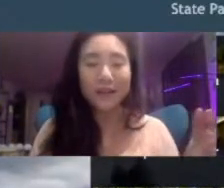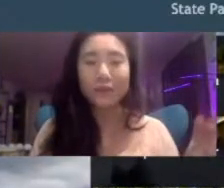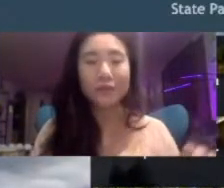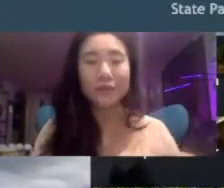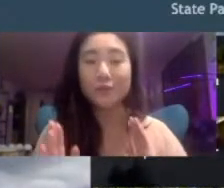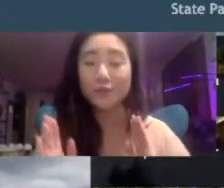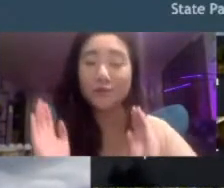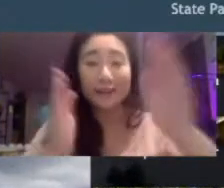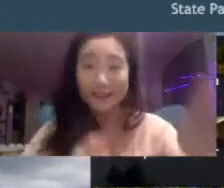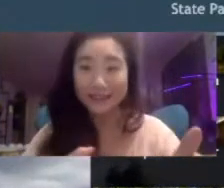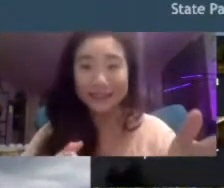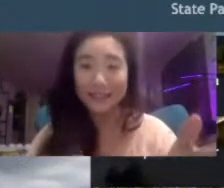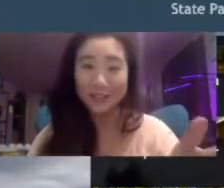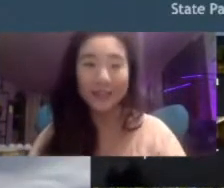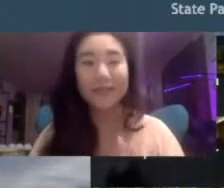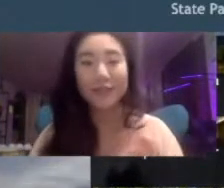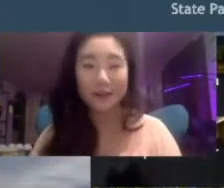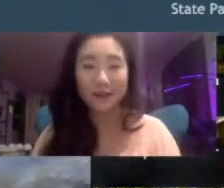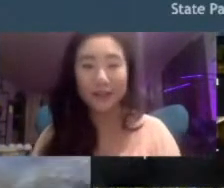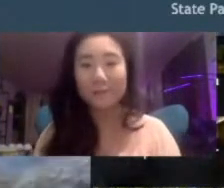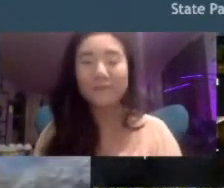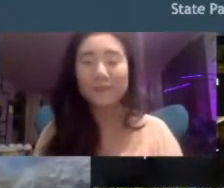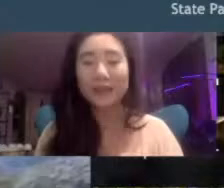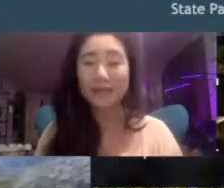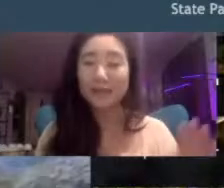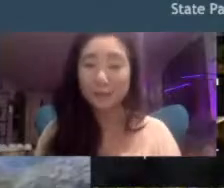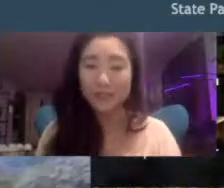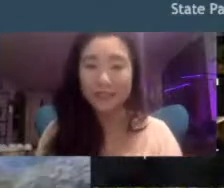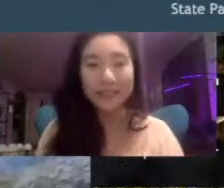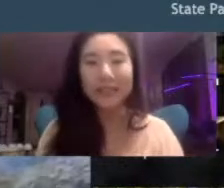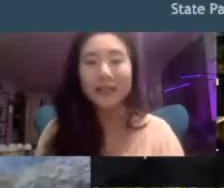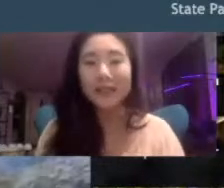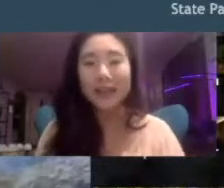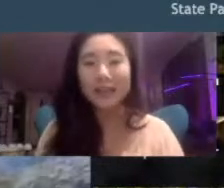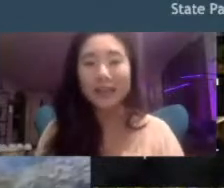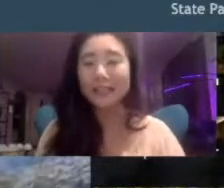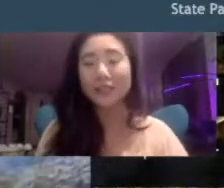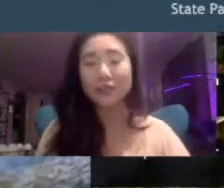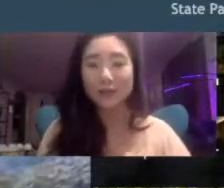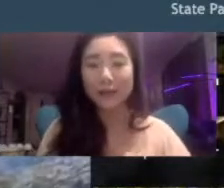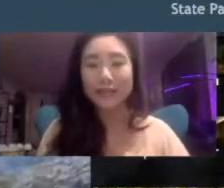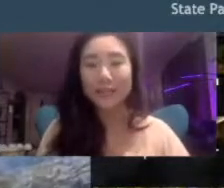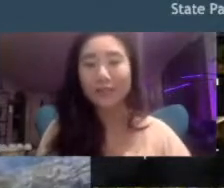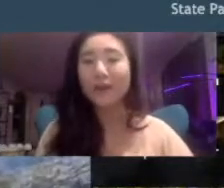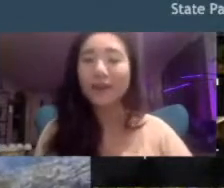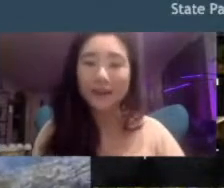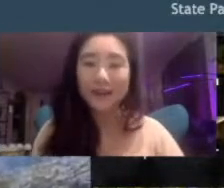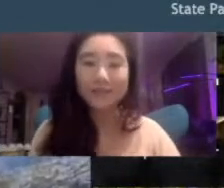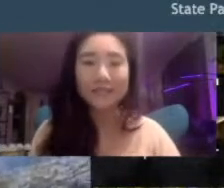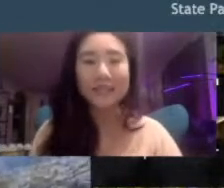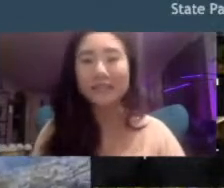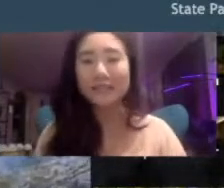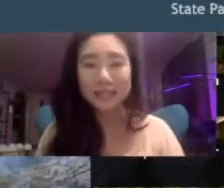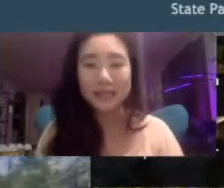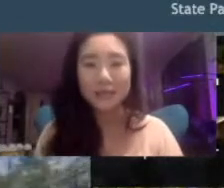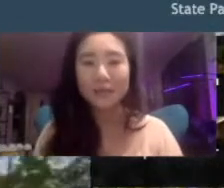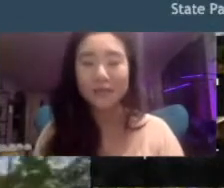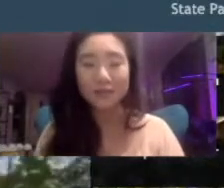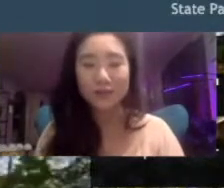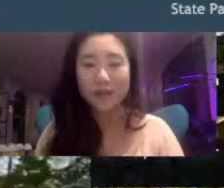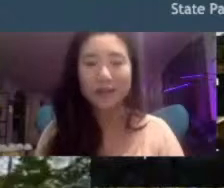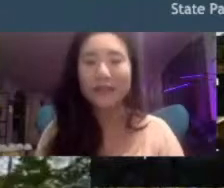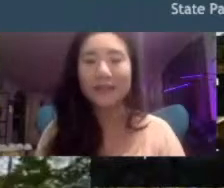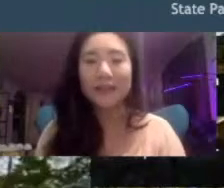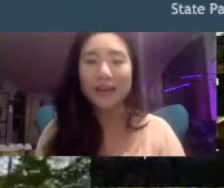on it, you will move essentially in the direction that's pointing, and it's a great way to walk around and see what's